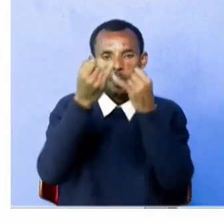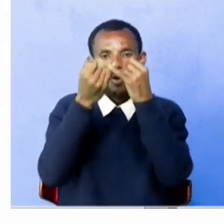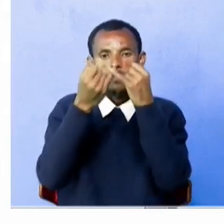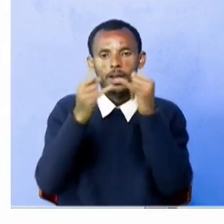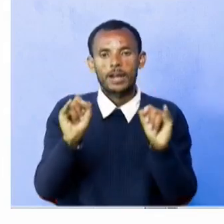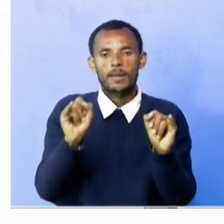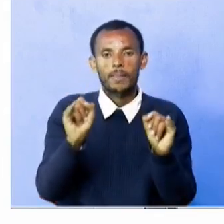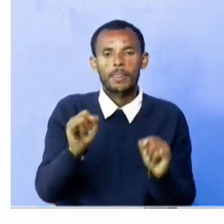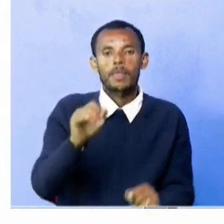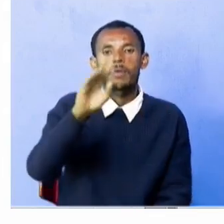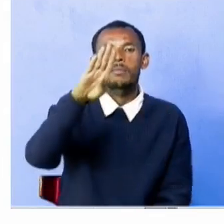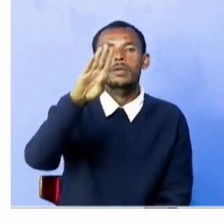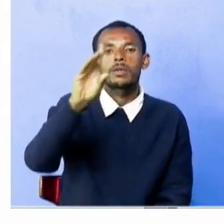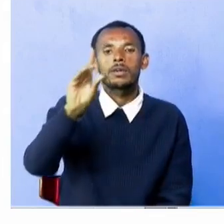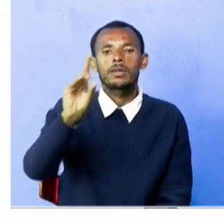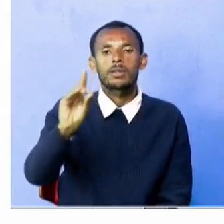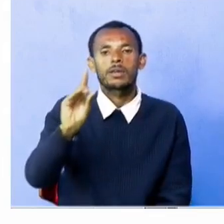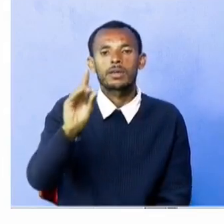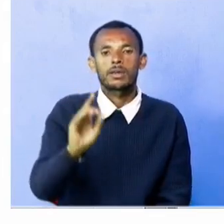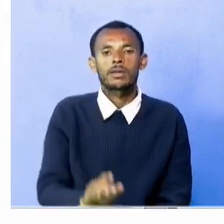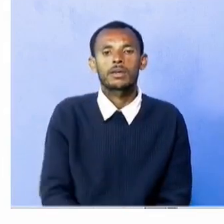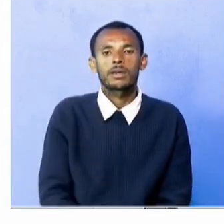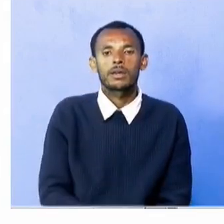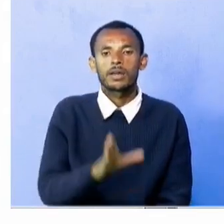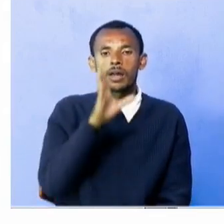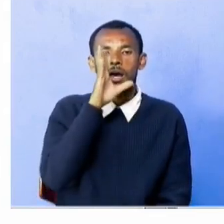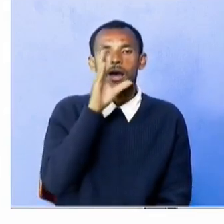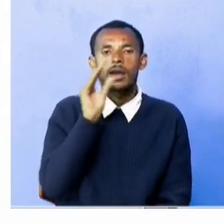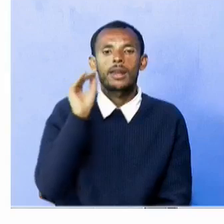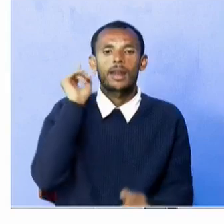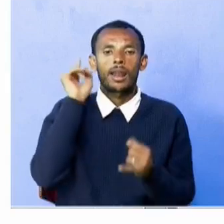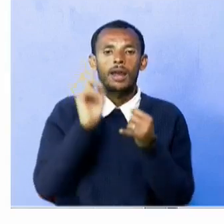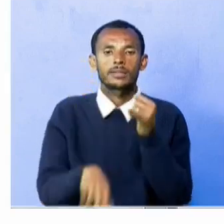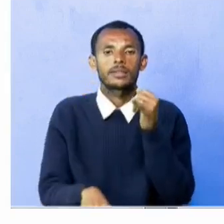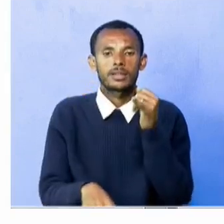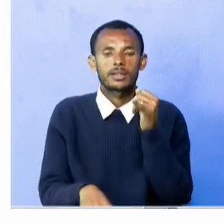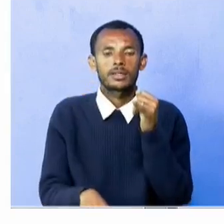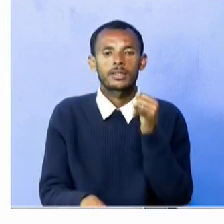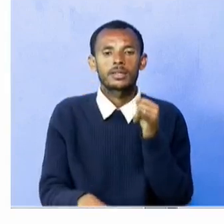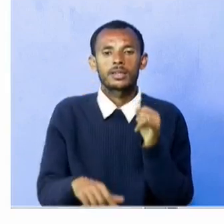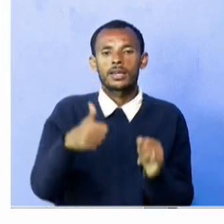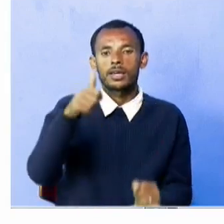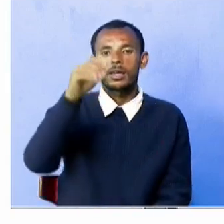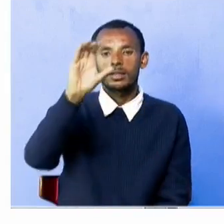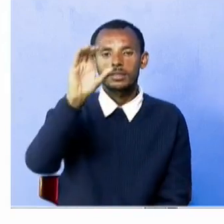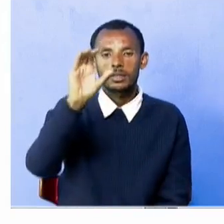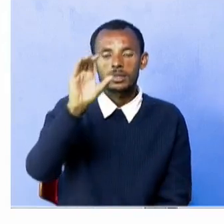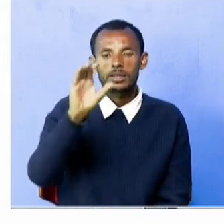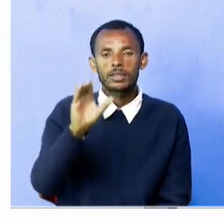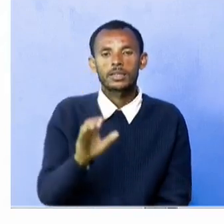over BD. And lastly, AC